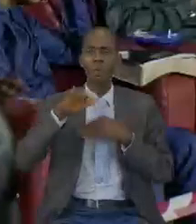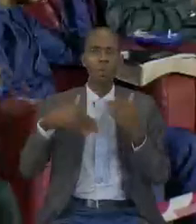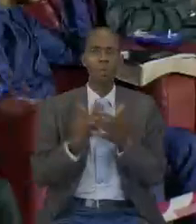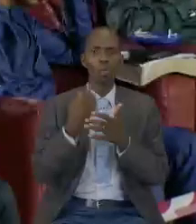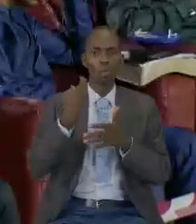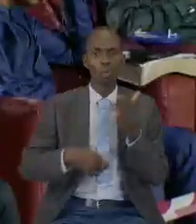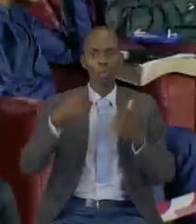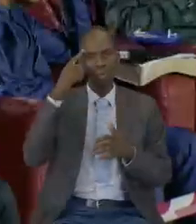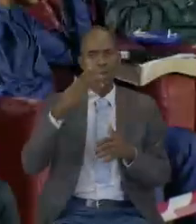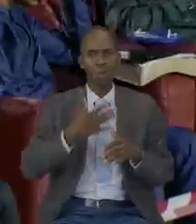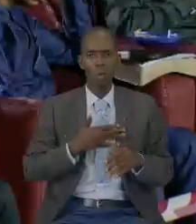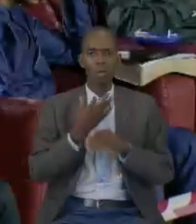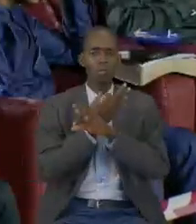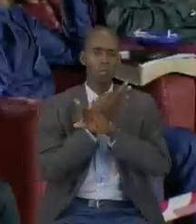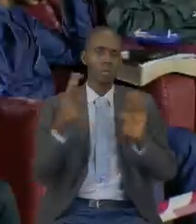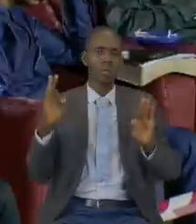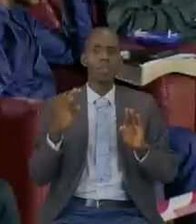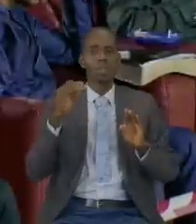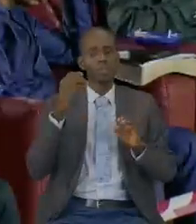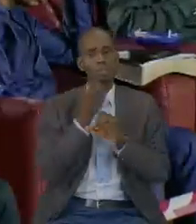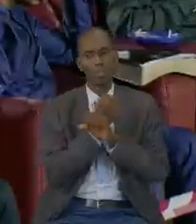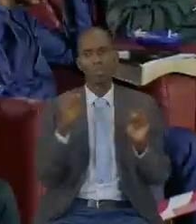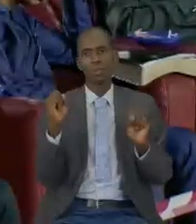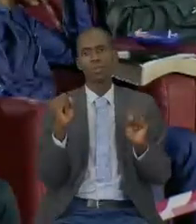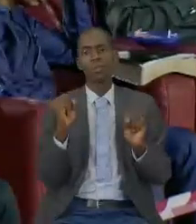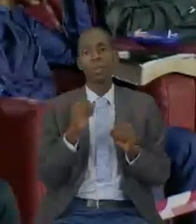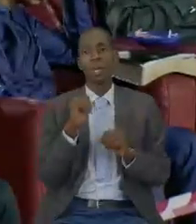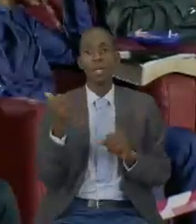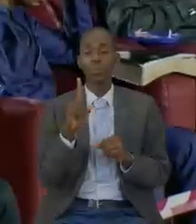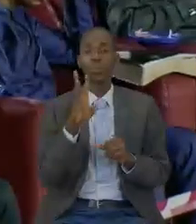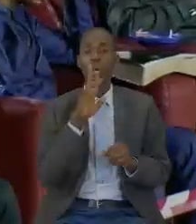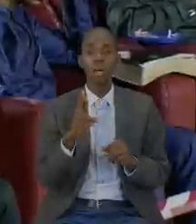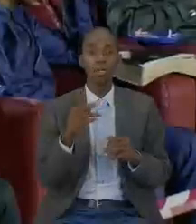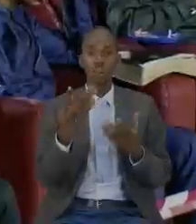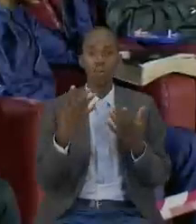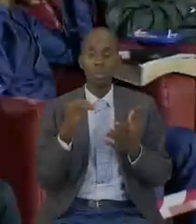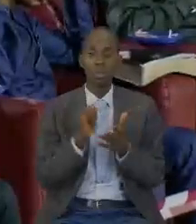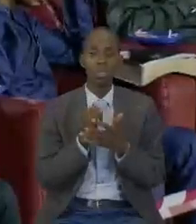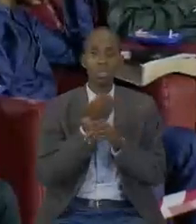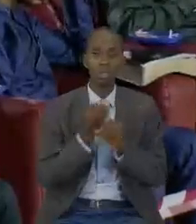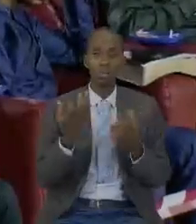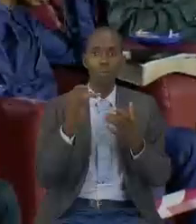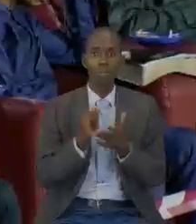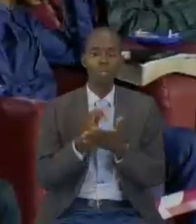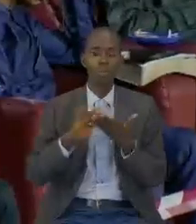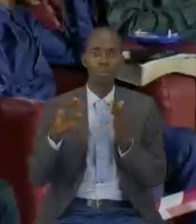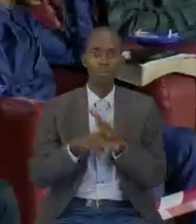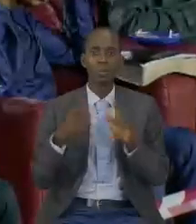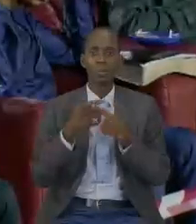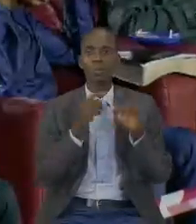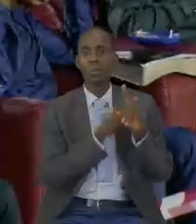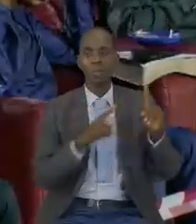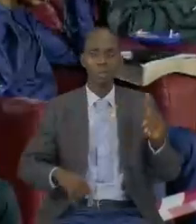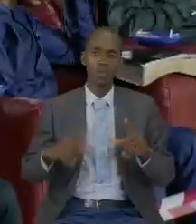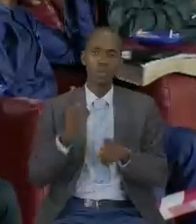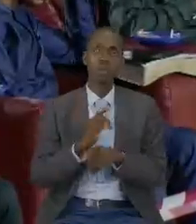forgiveness, freedom, and salvation. Wherever you are, you want that salvation, forgiveness now from the Lord, raise up